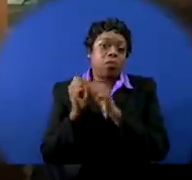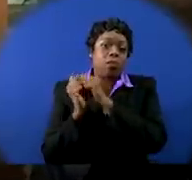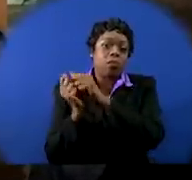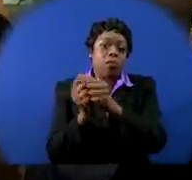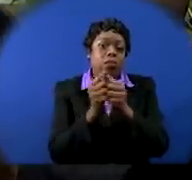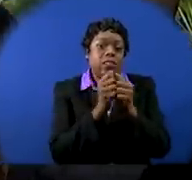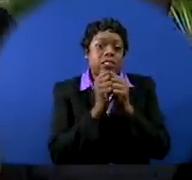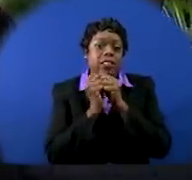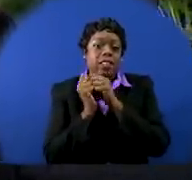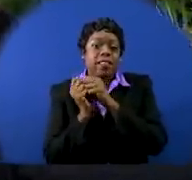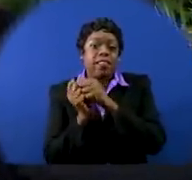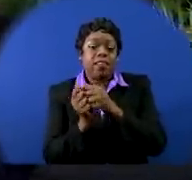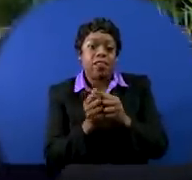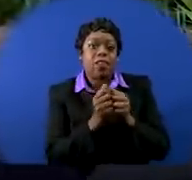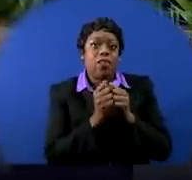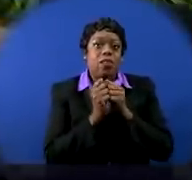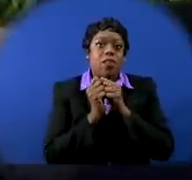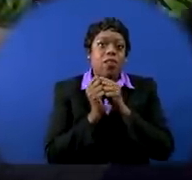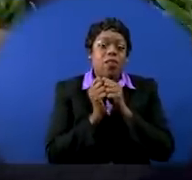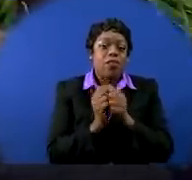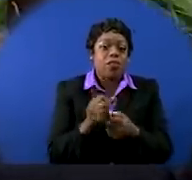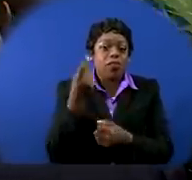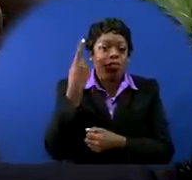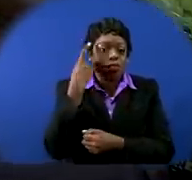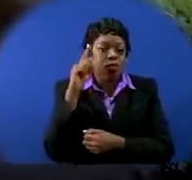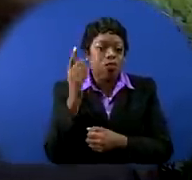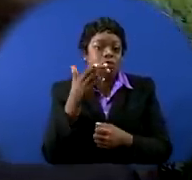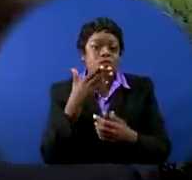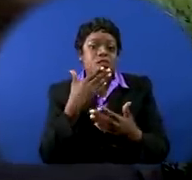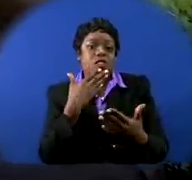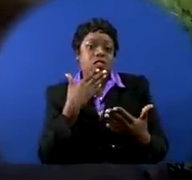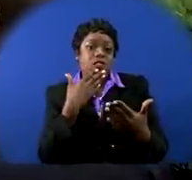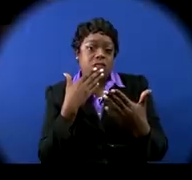God bless you. Yes, for the good.